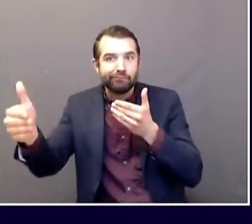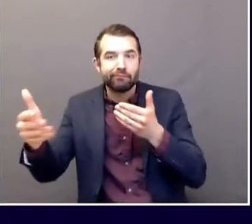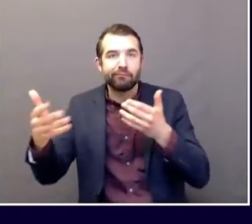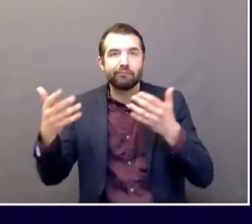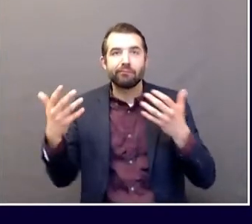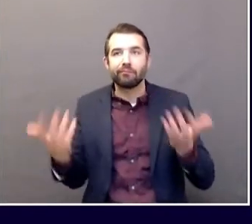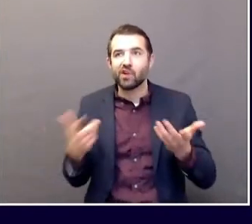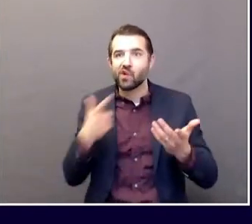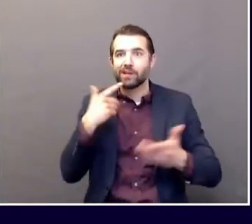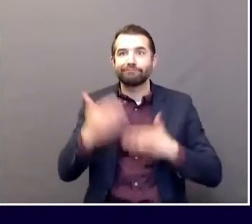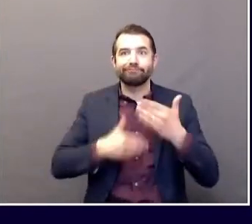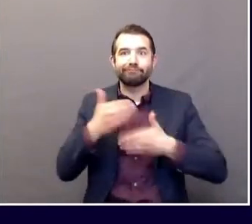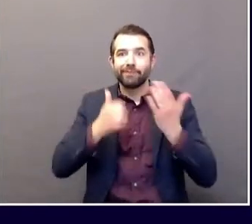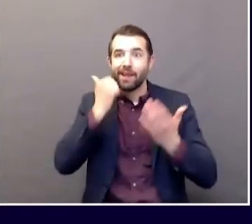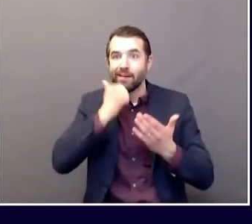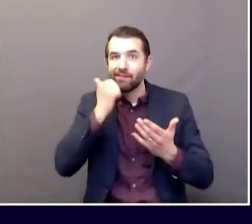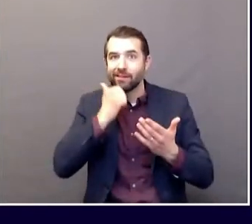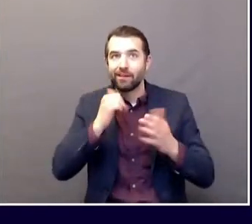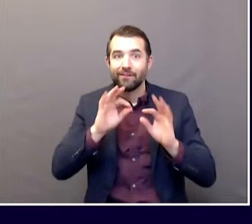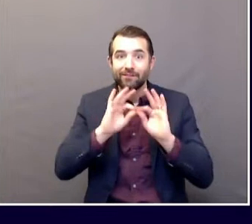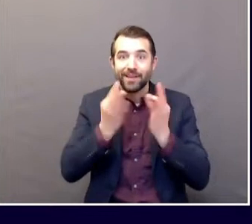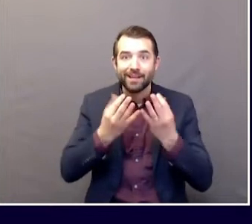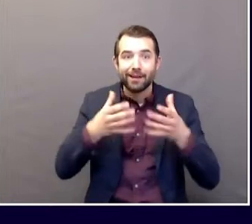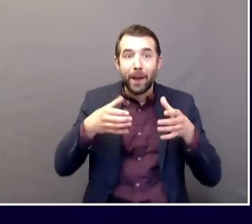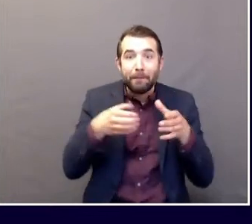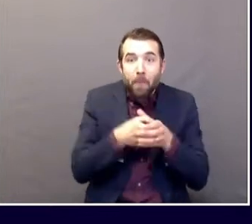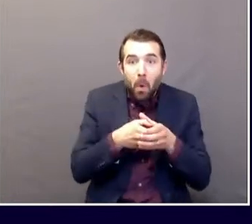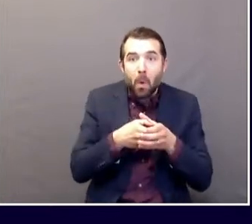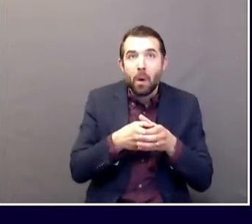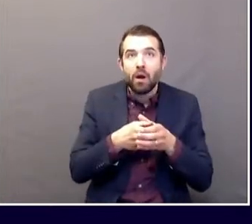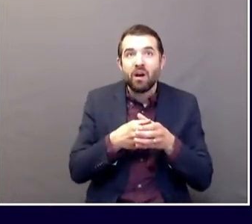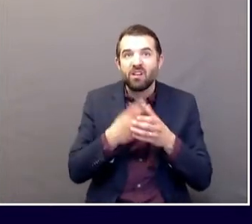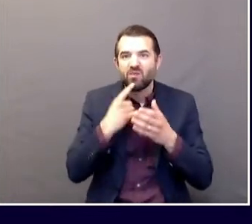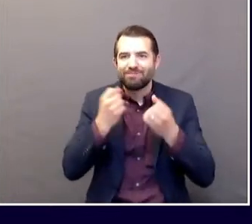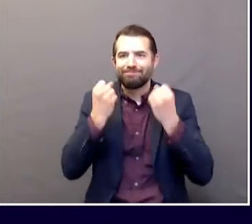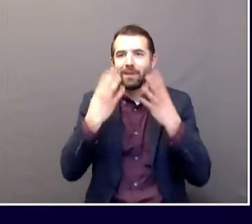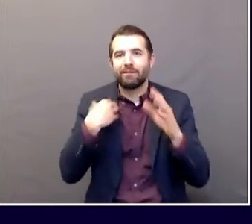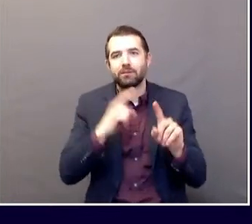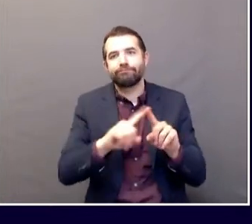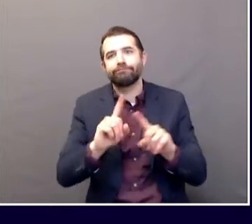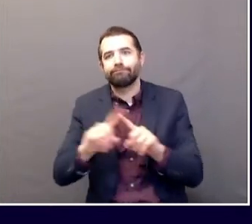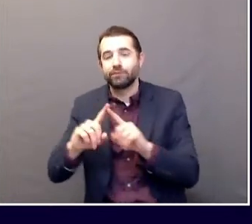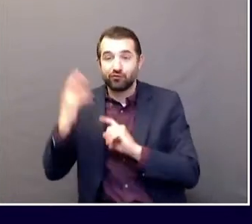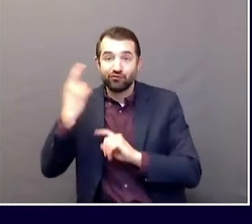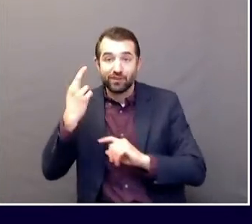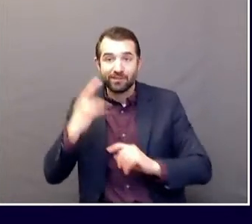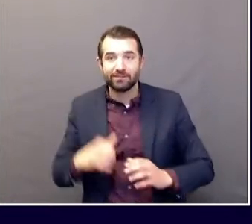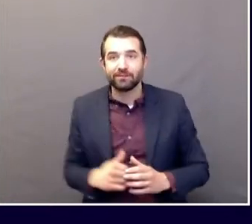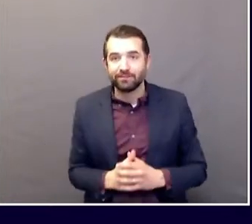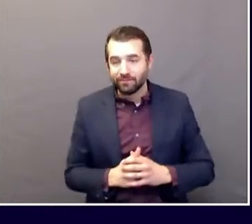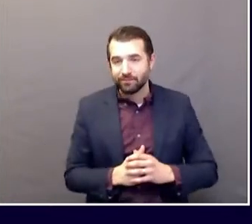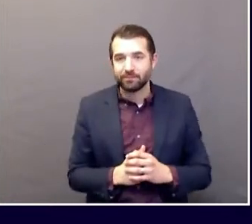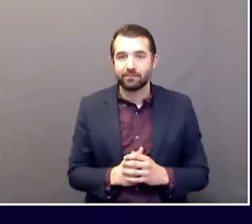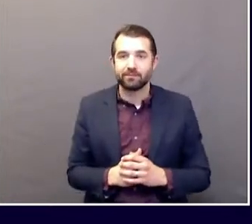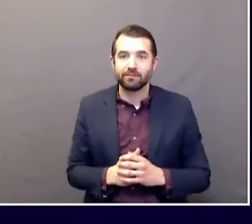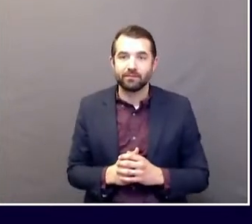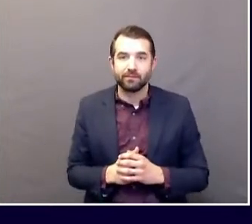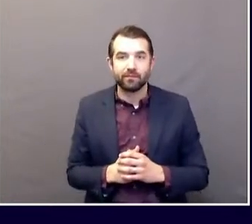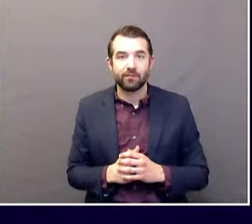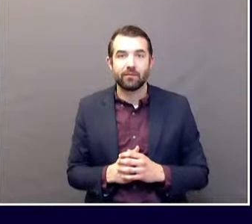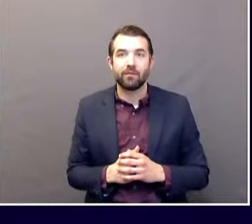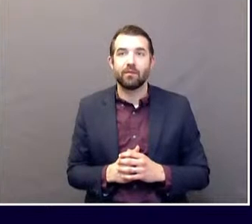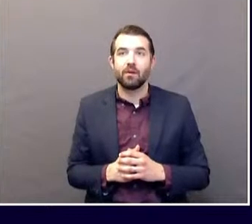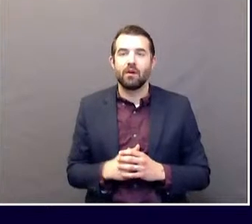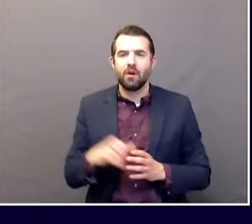You can't just point to one solution. It's so many things happening at once. Do you think there's any relation to the fewer outbreaks in long-term